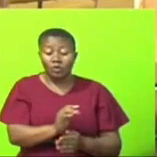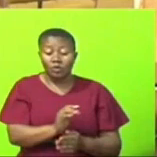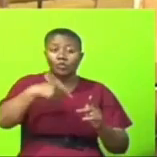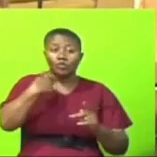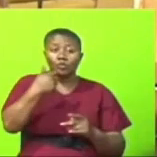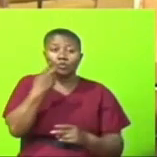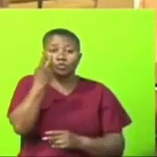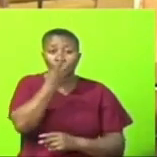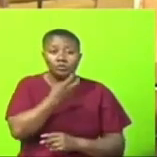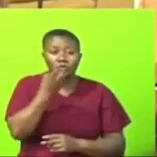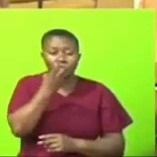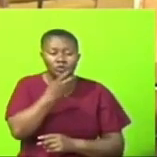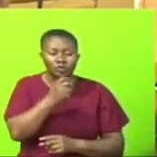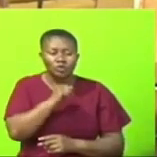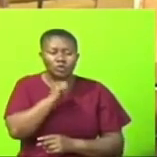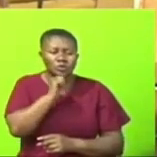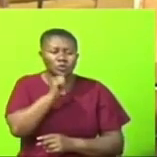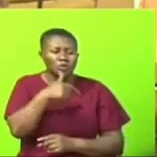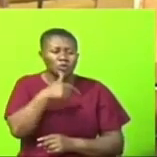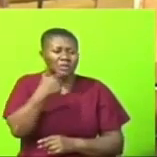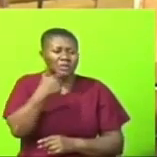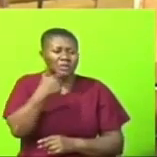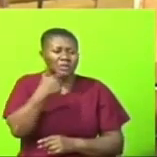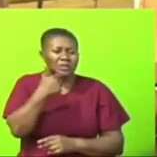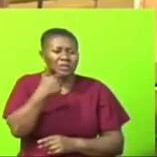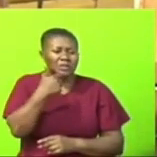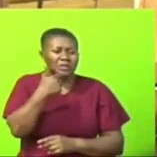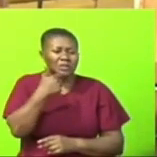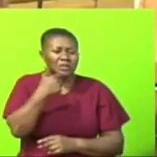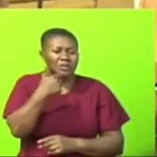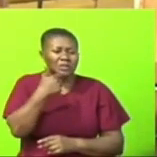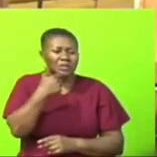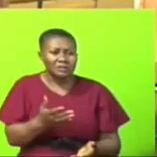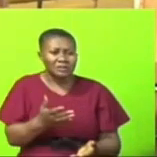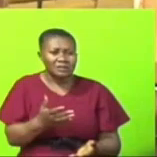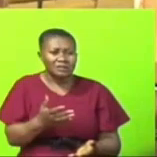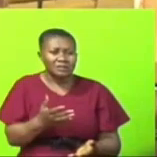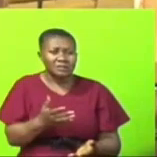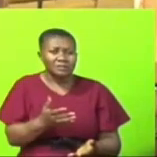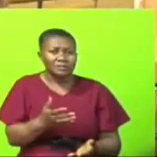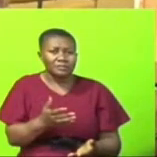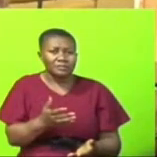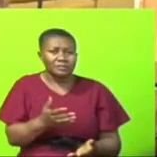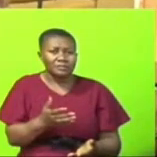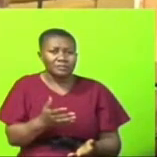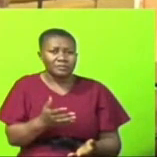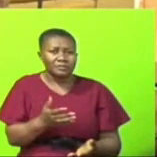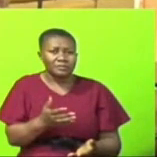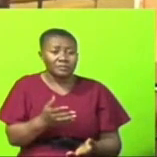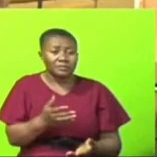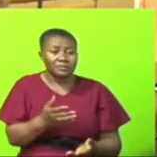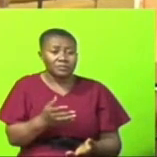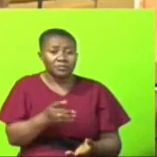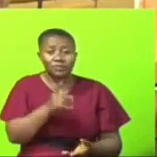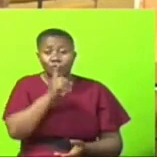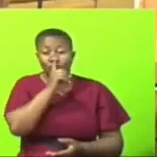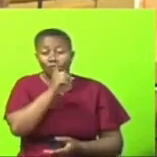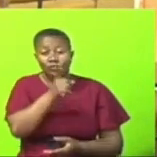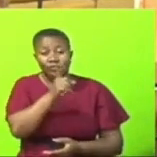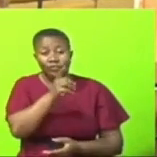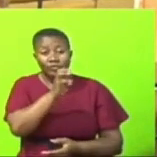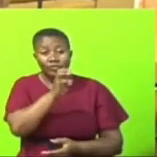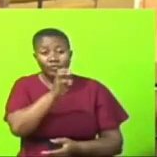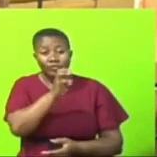not disputed these facts. They have not disputed these facts. And in fact, the Electoral Commission, I believe,